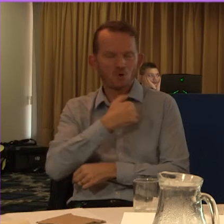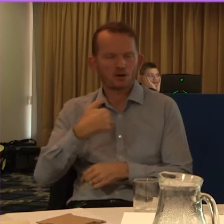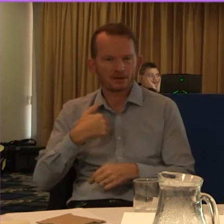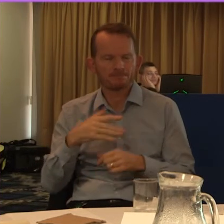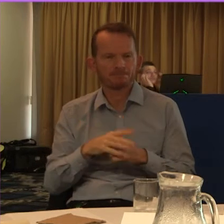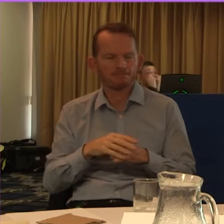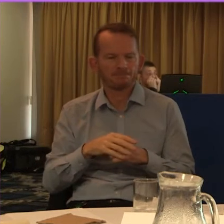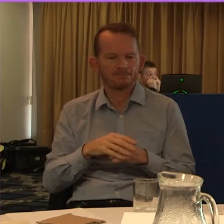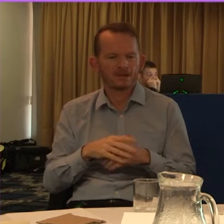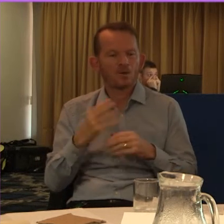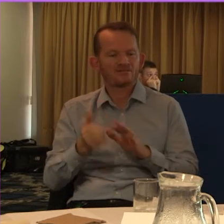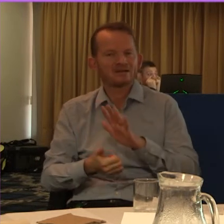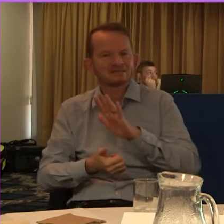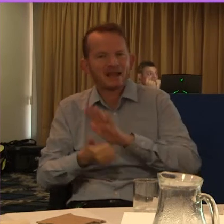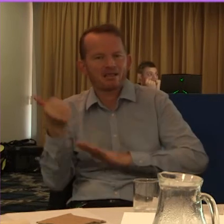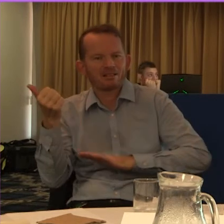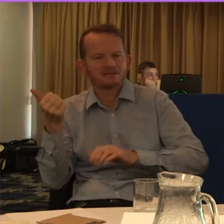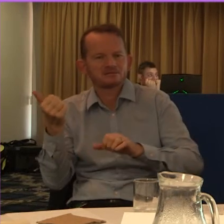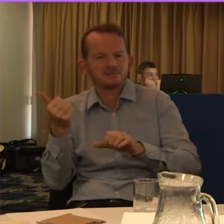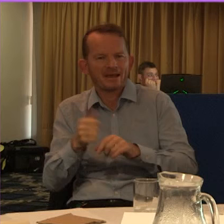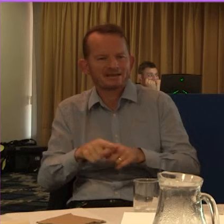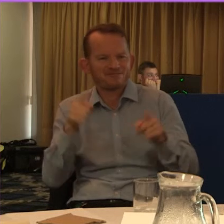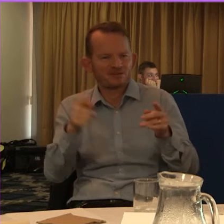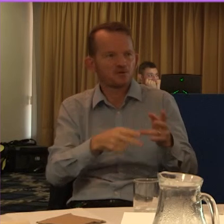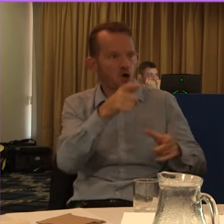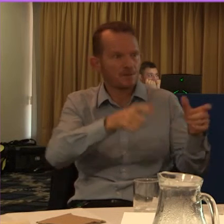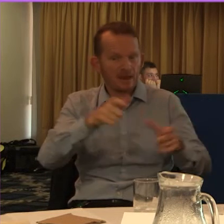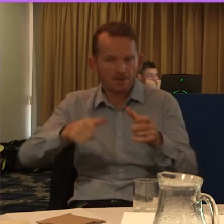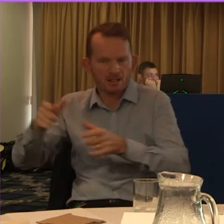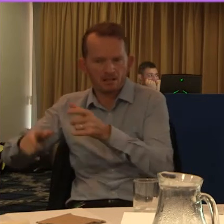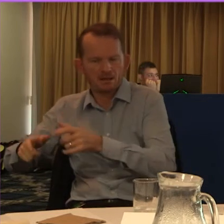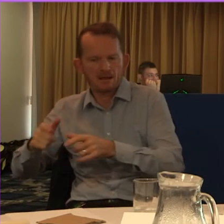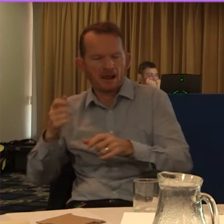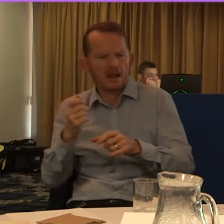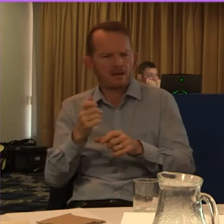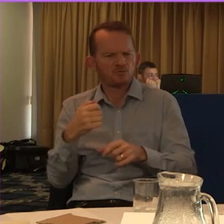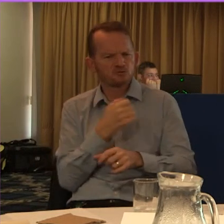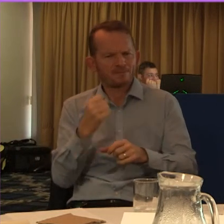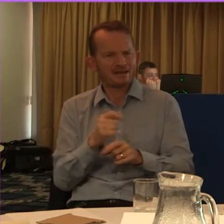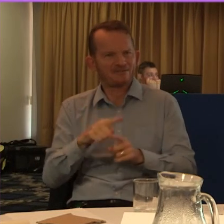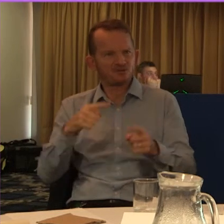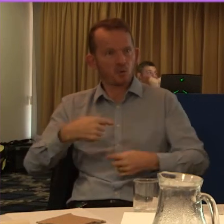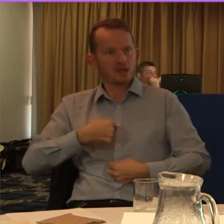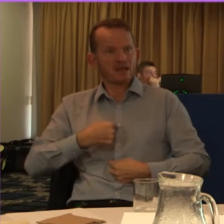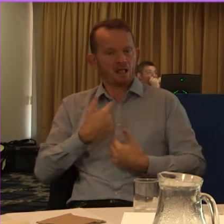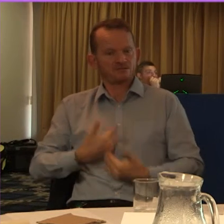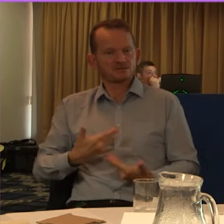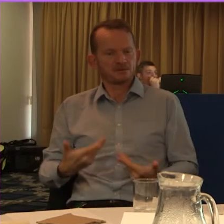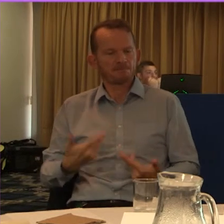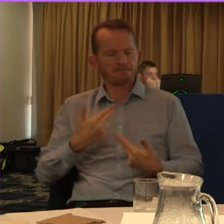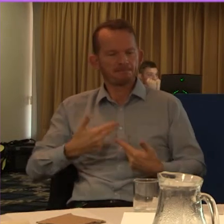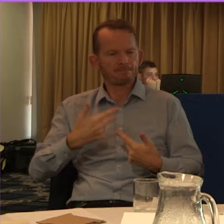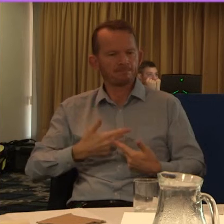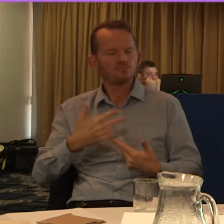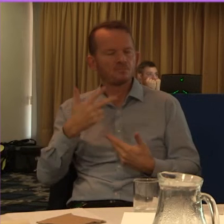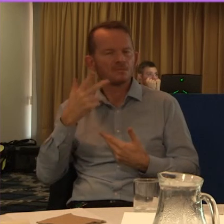this morning. We also have the skills to make a difference to others, and we should be making a difference to ourselves. Anecdotally,